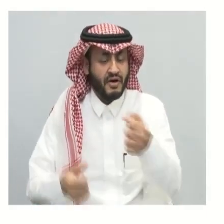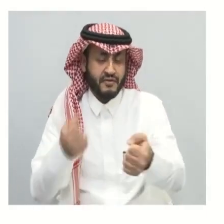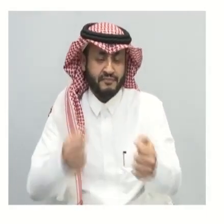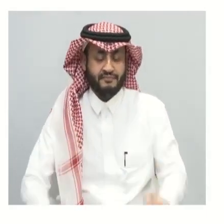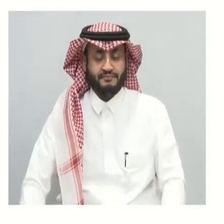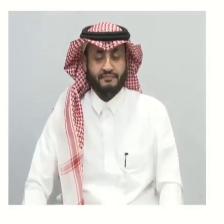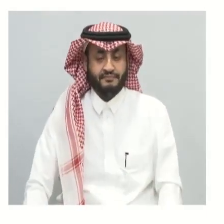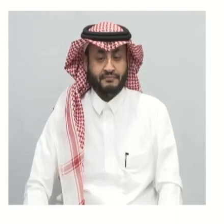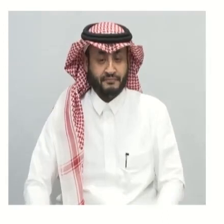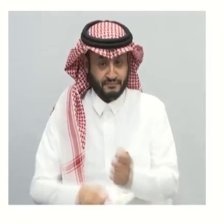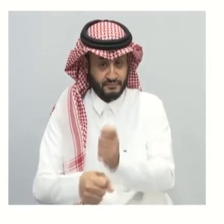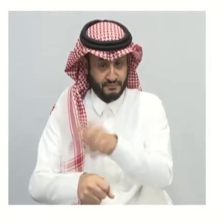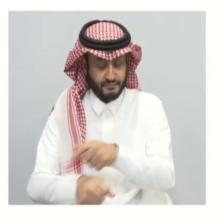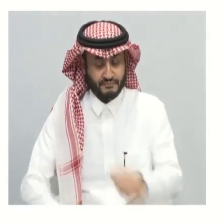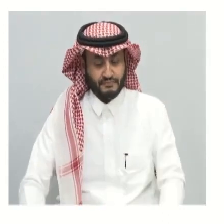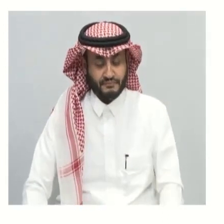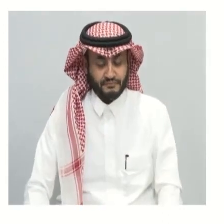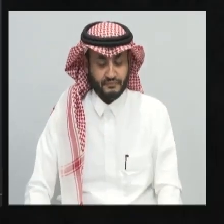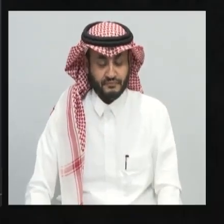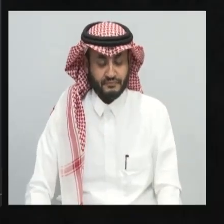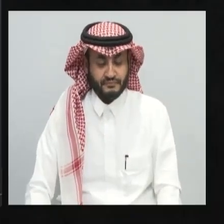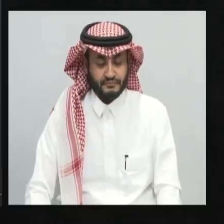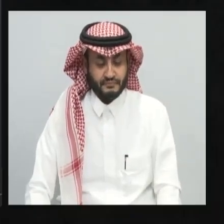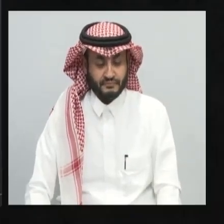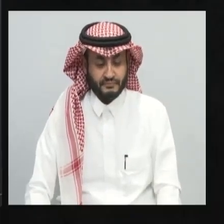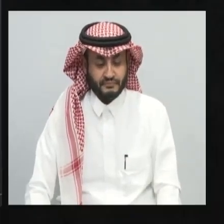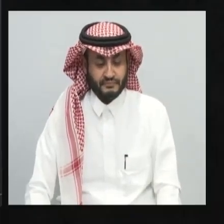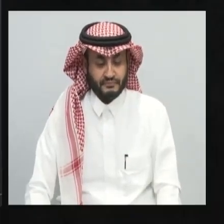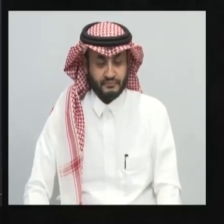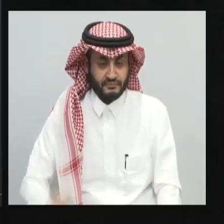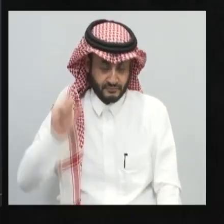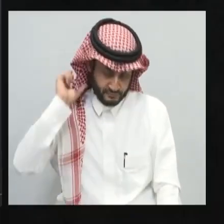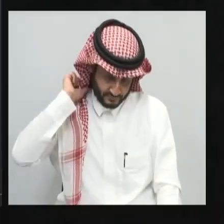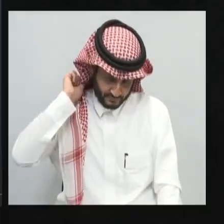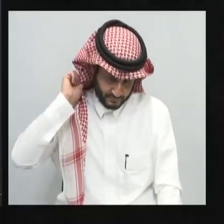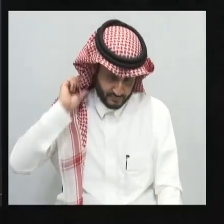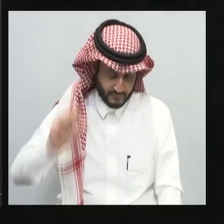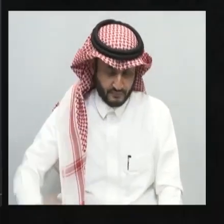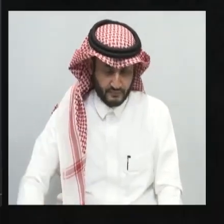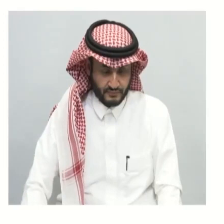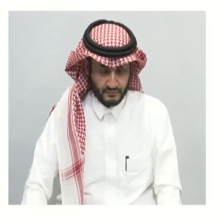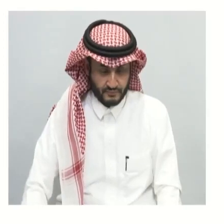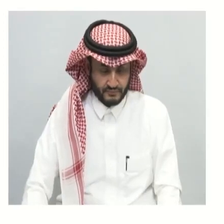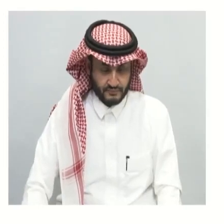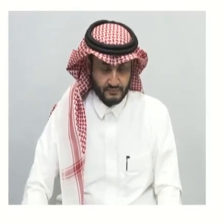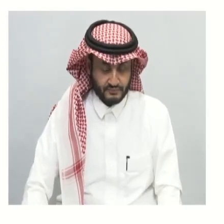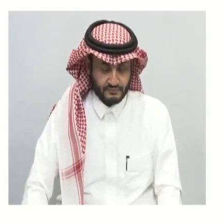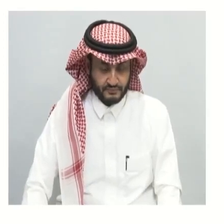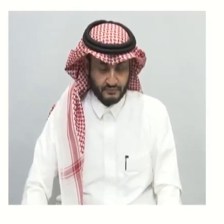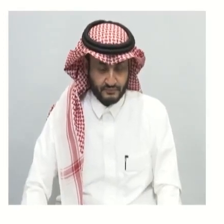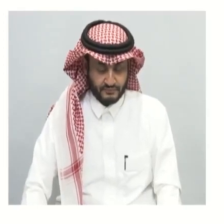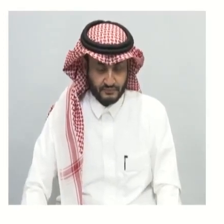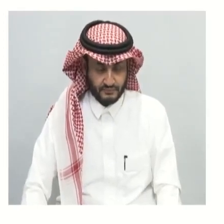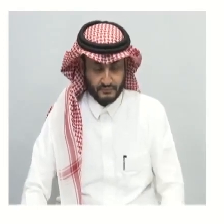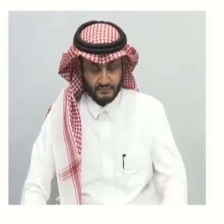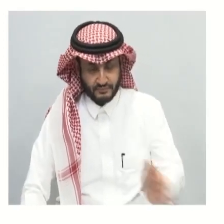us? So using the object pronoun, just remember which one will replace what. On